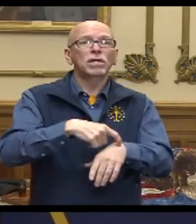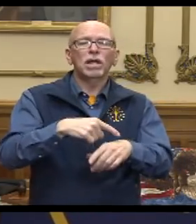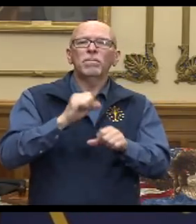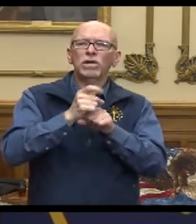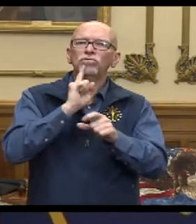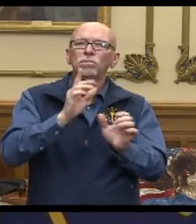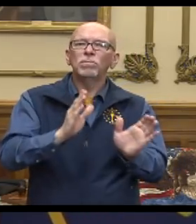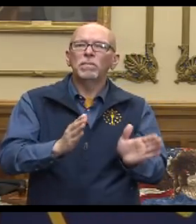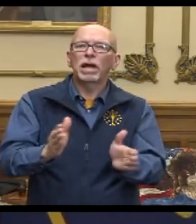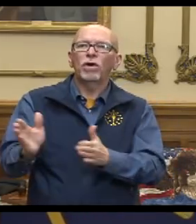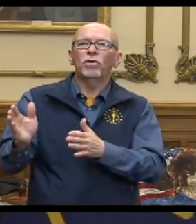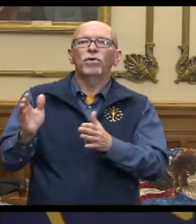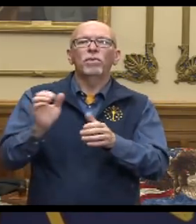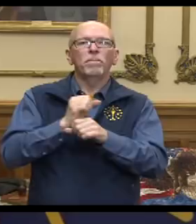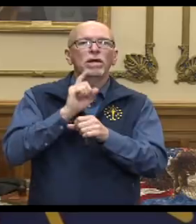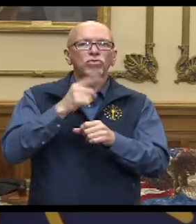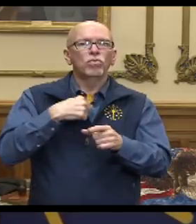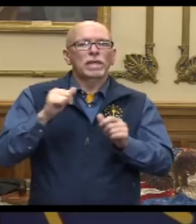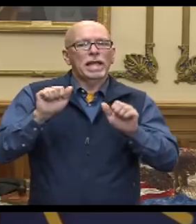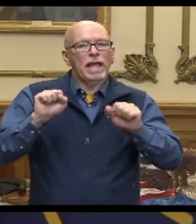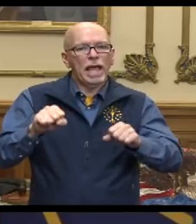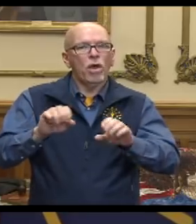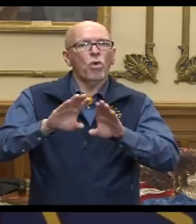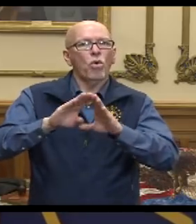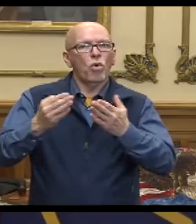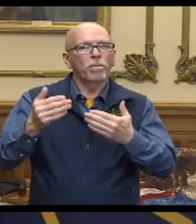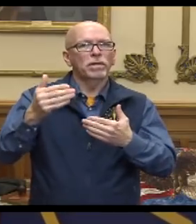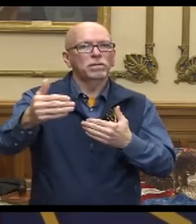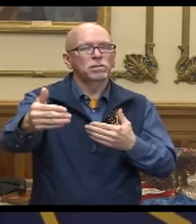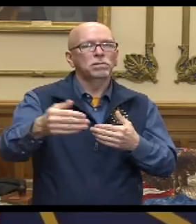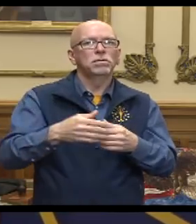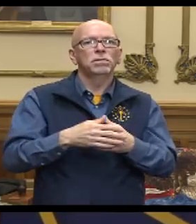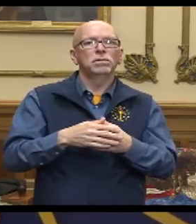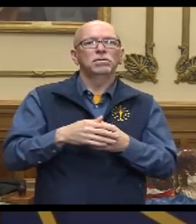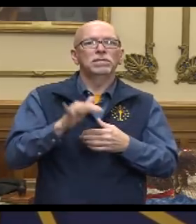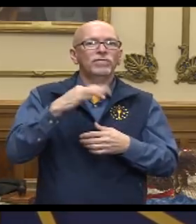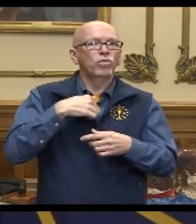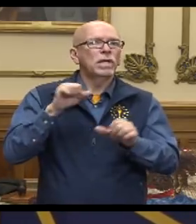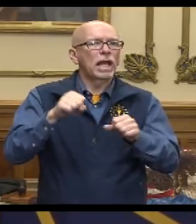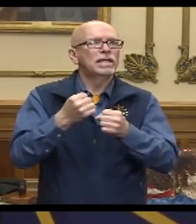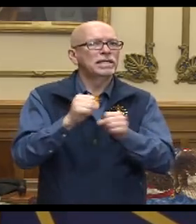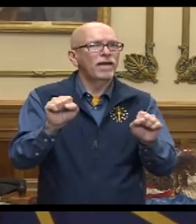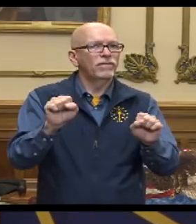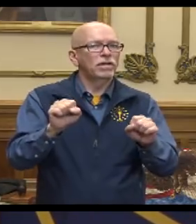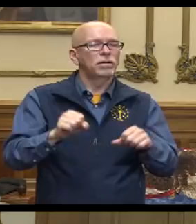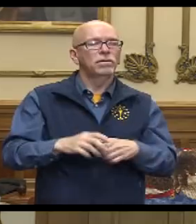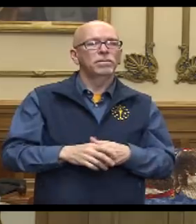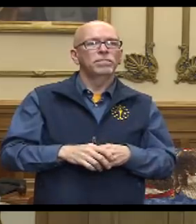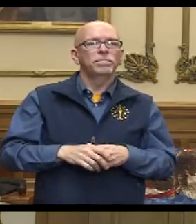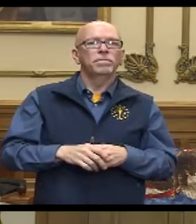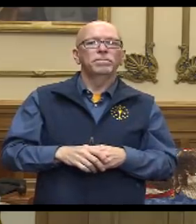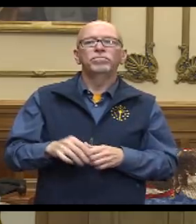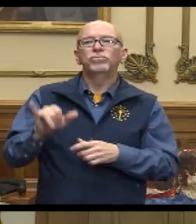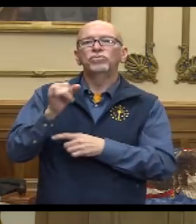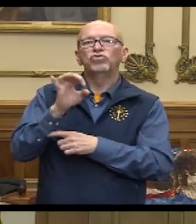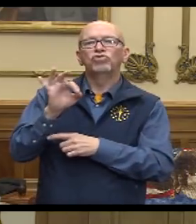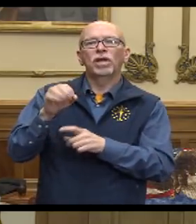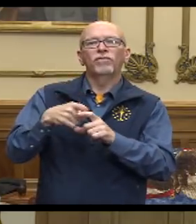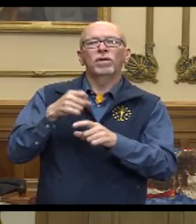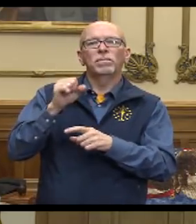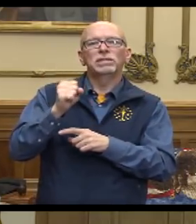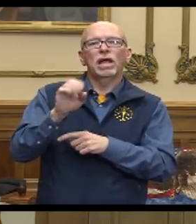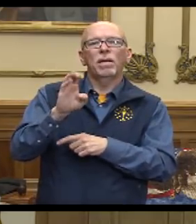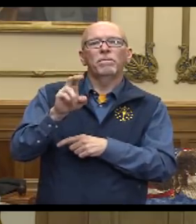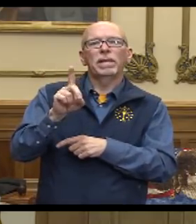prepare to reopen as we can safely. Jeff with the South